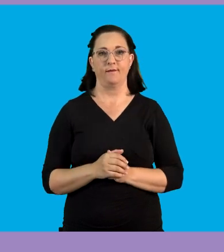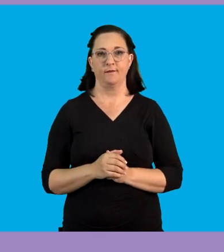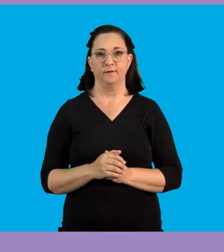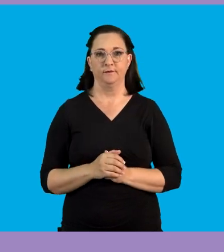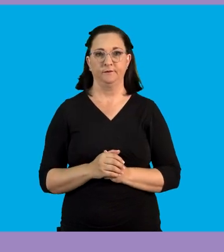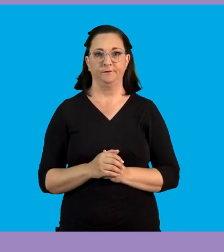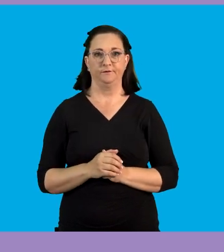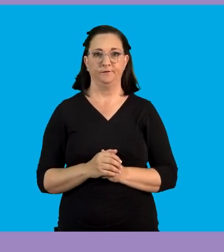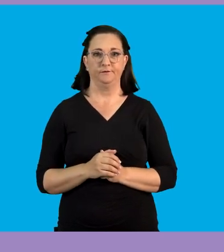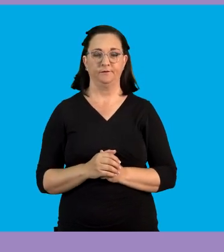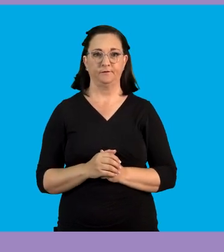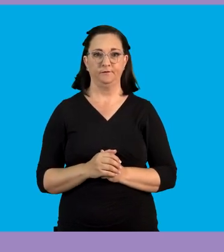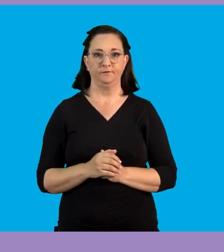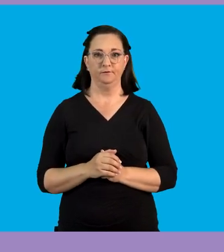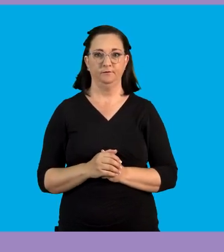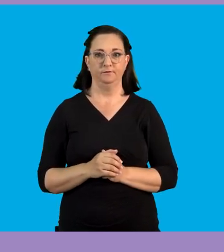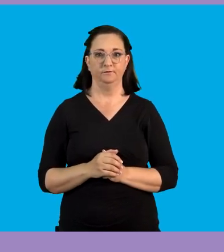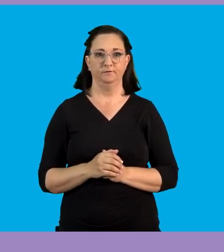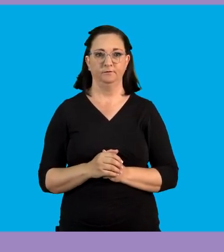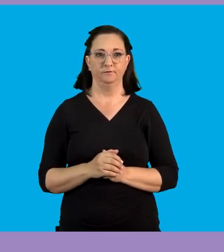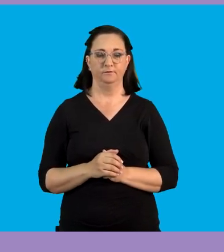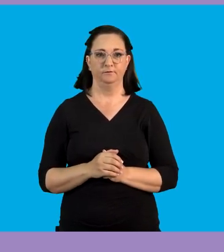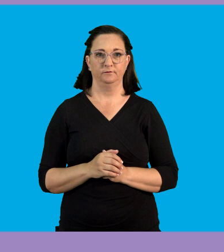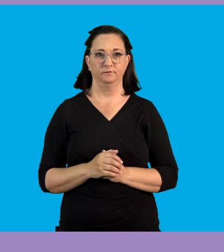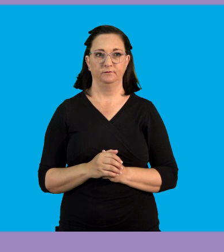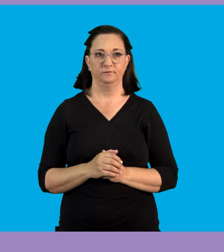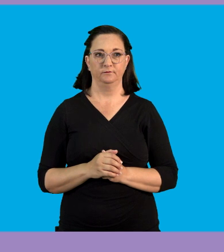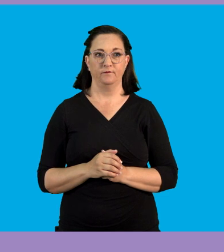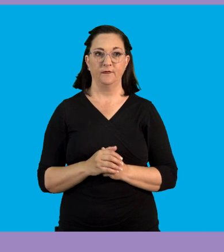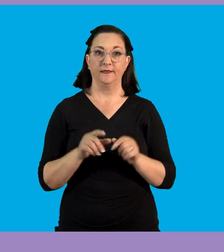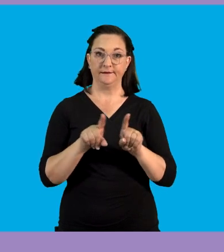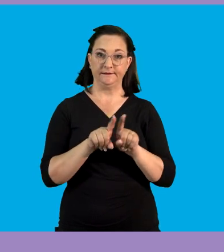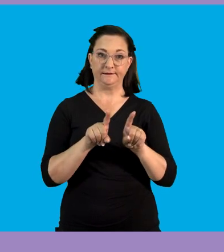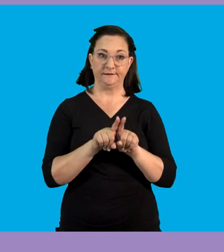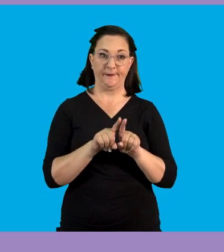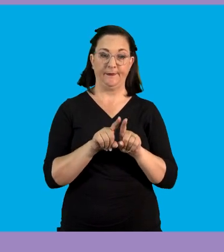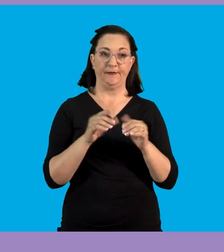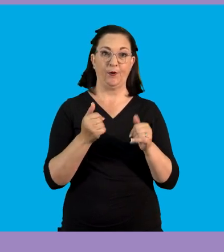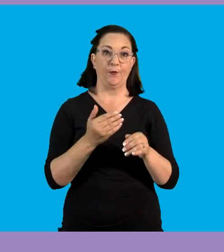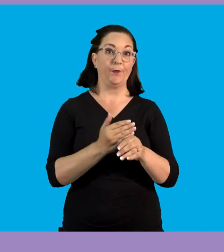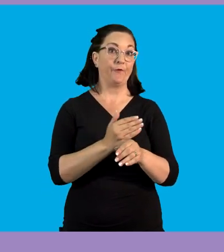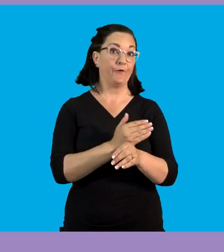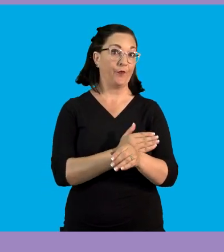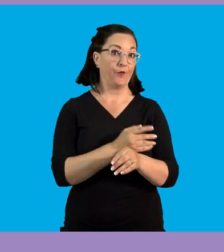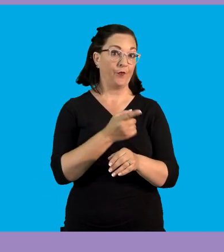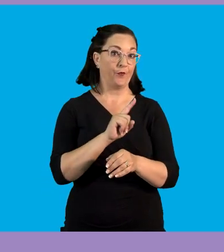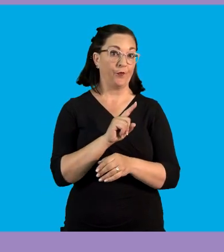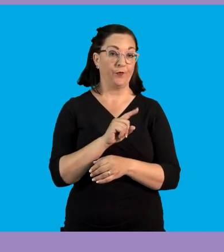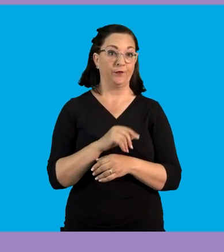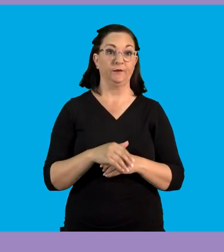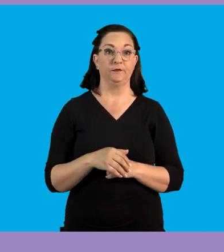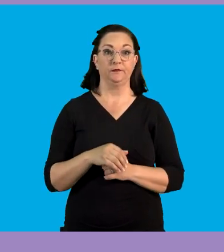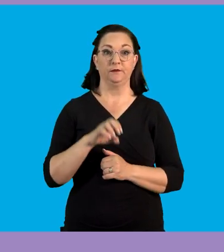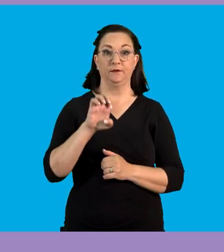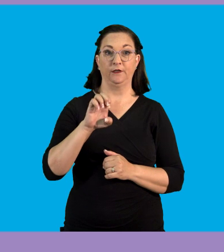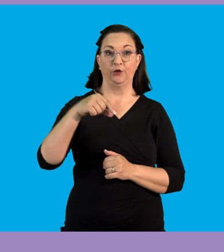and they are equal to 90 degrees. So that is a rectangle. And the one before, this was we said it